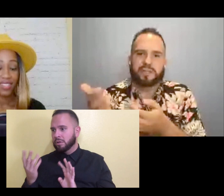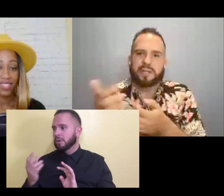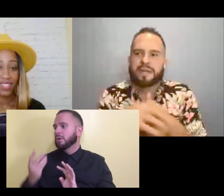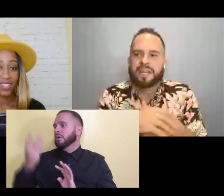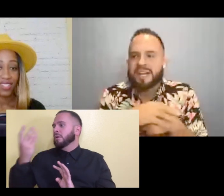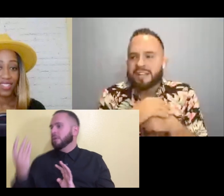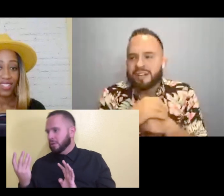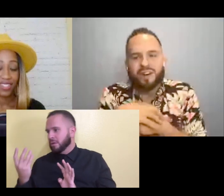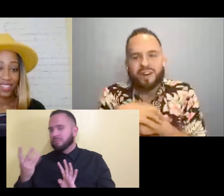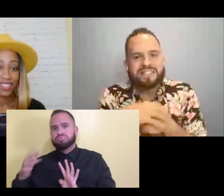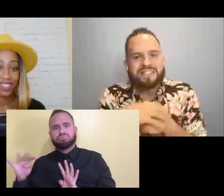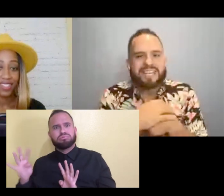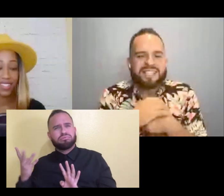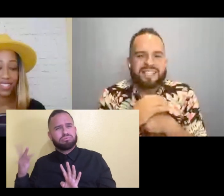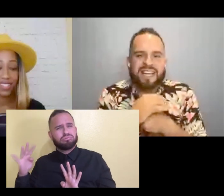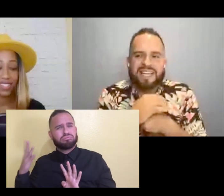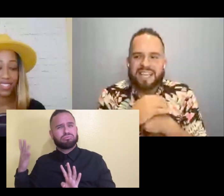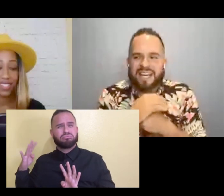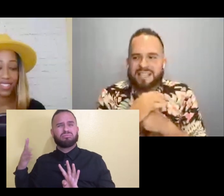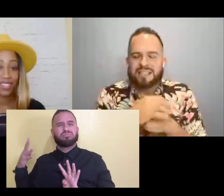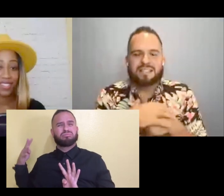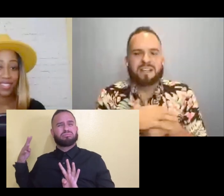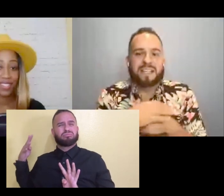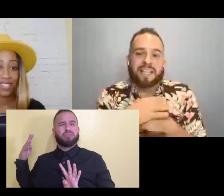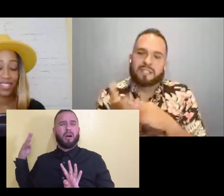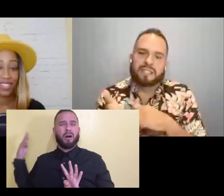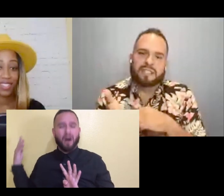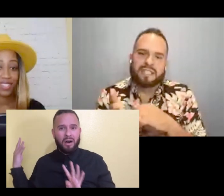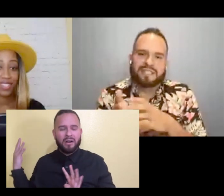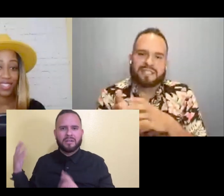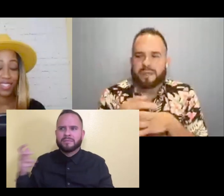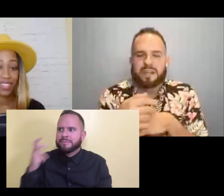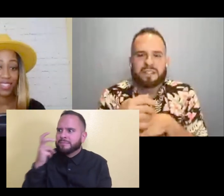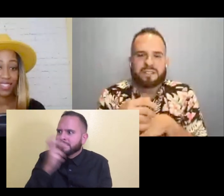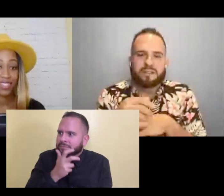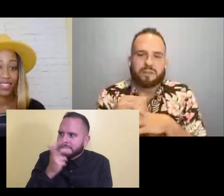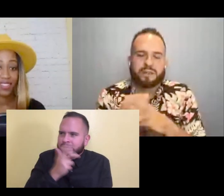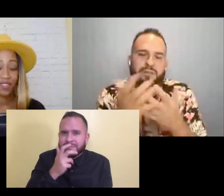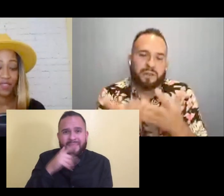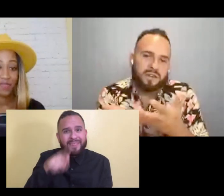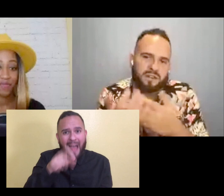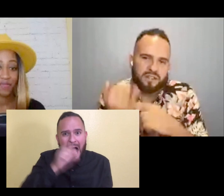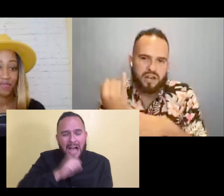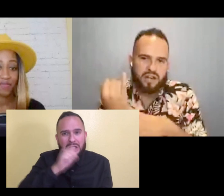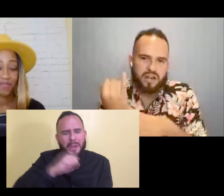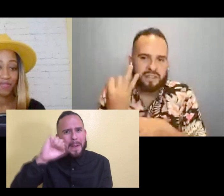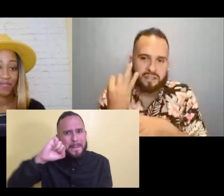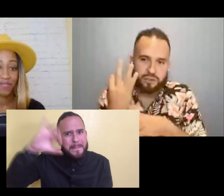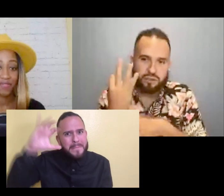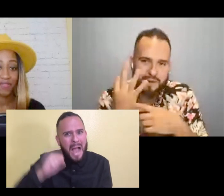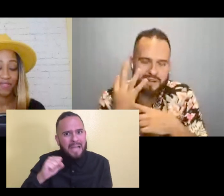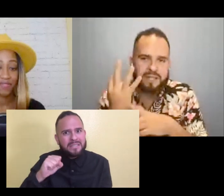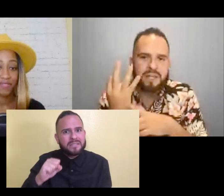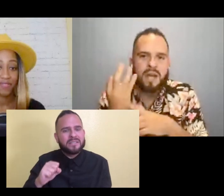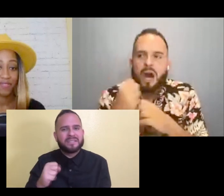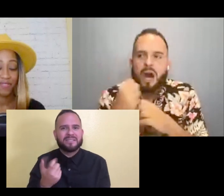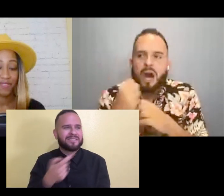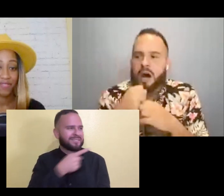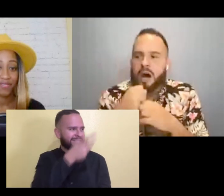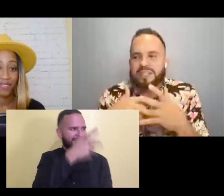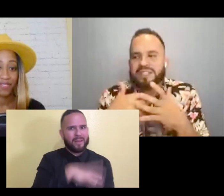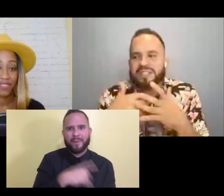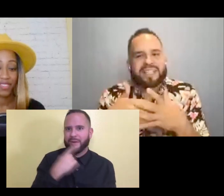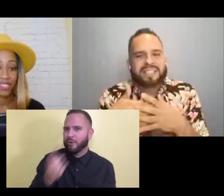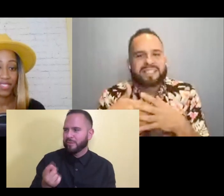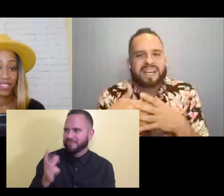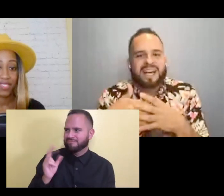cream? And the crazy thing is that he's like, it's not necessarily that it's good. He's like, to be honest, your flavors are chocolate, vanilla, strawberry. But